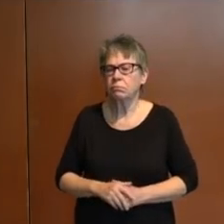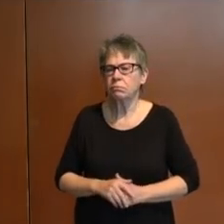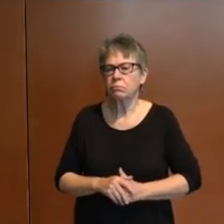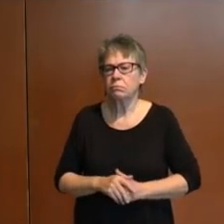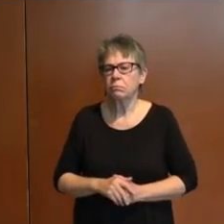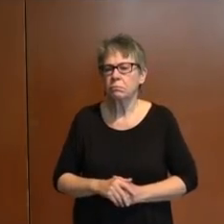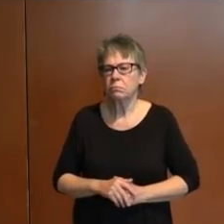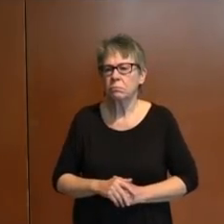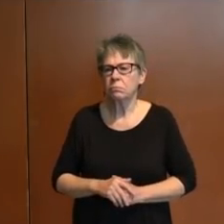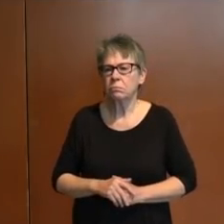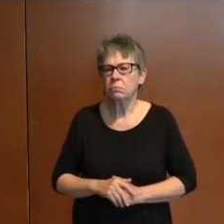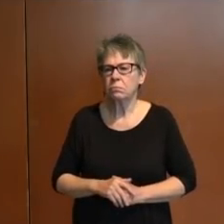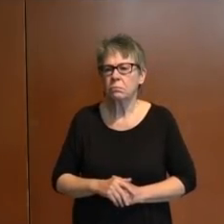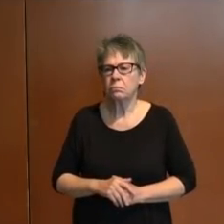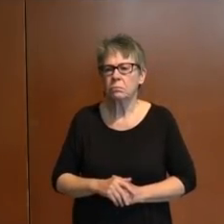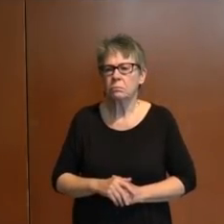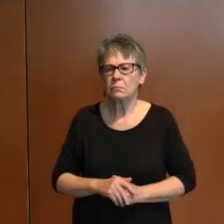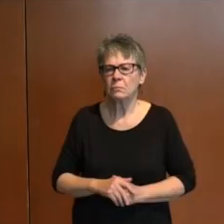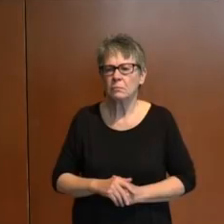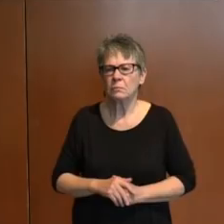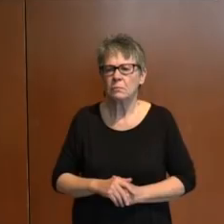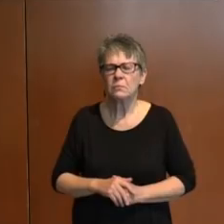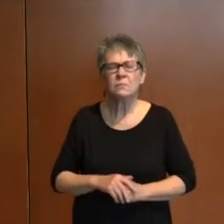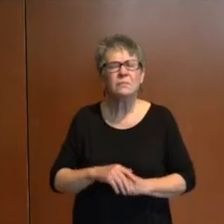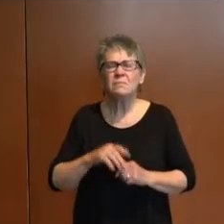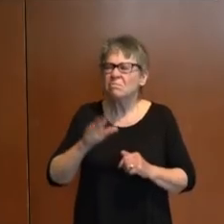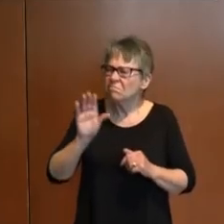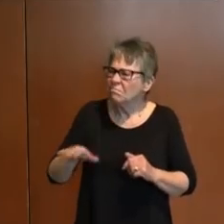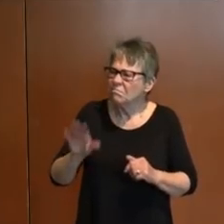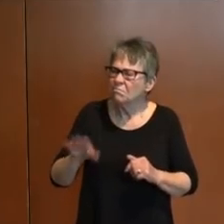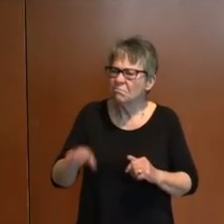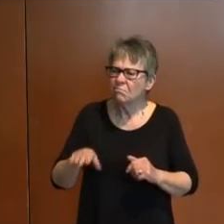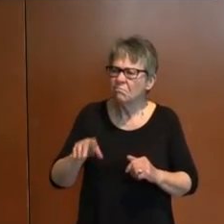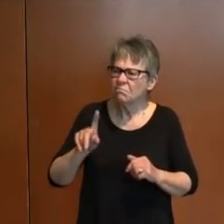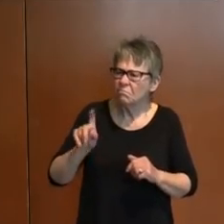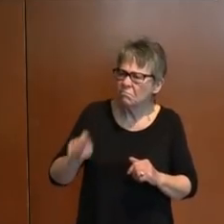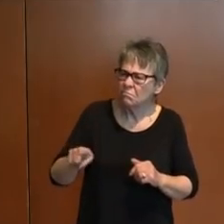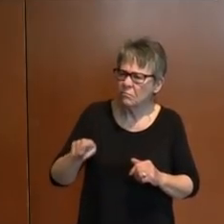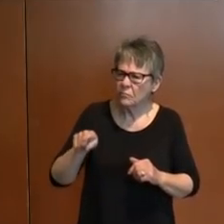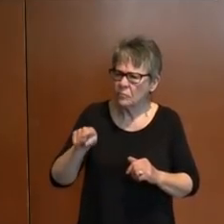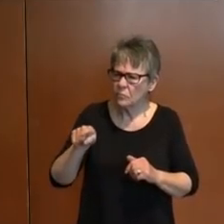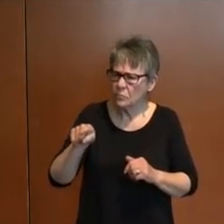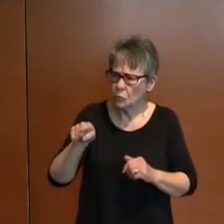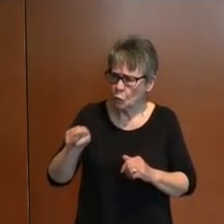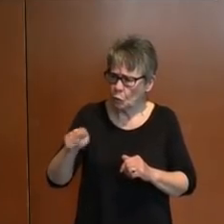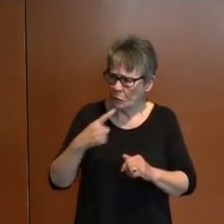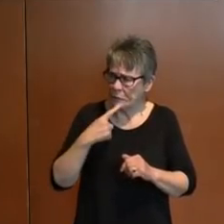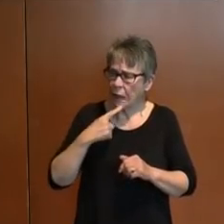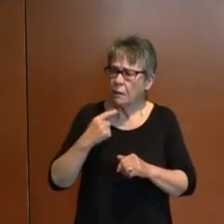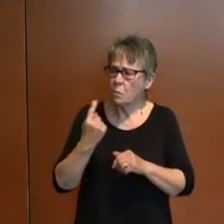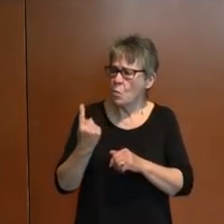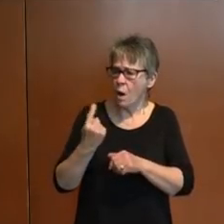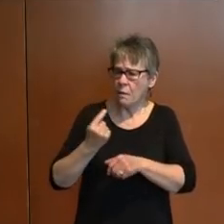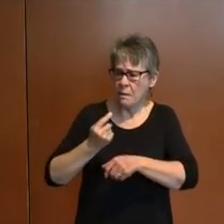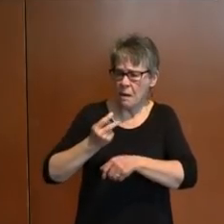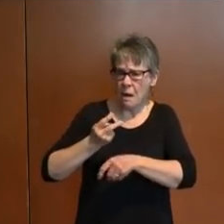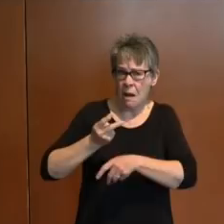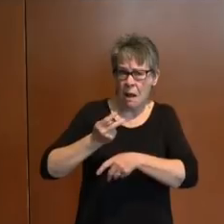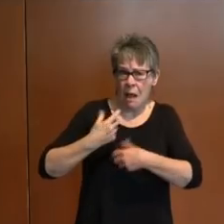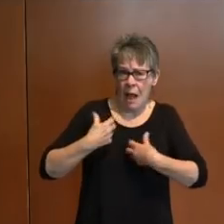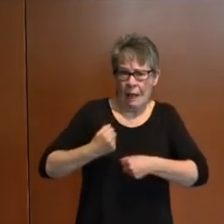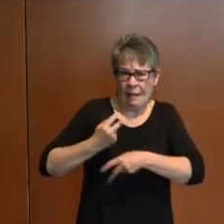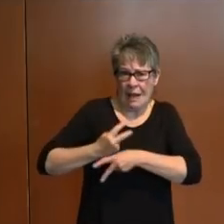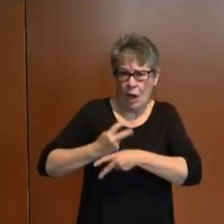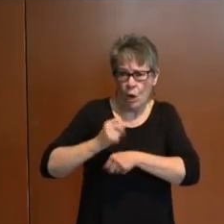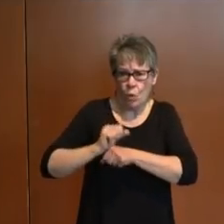expand again? I know you've talked about this, about how we are concerned about healthcare workers being or contracting this. And also